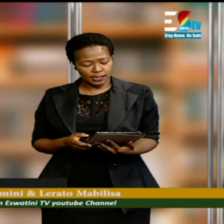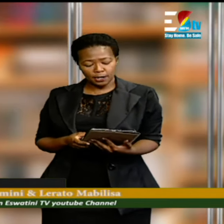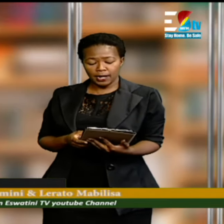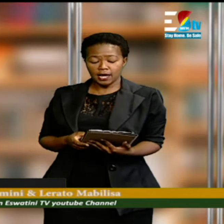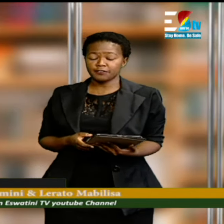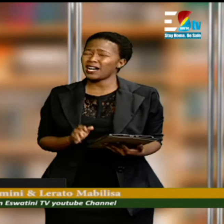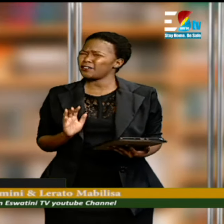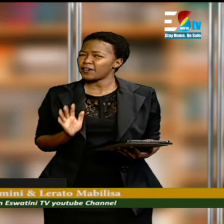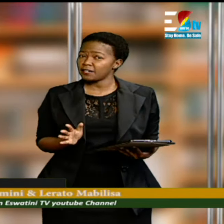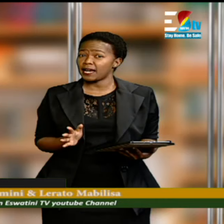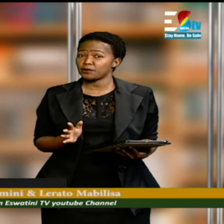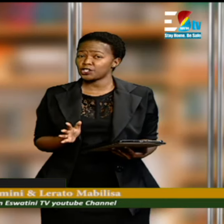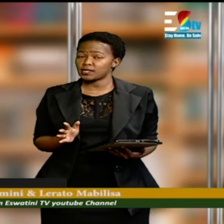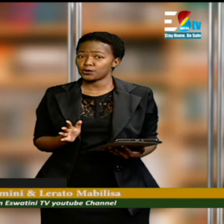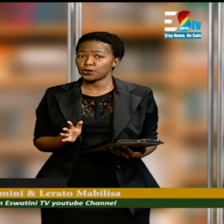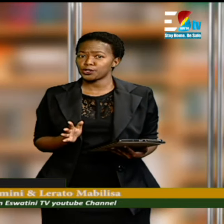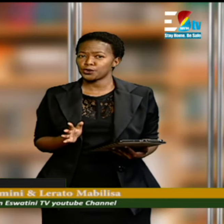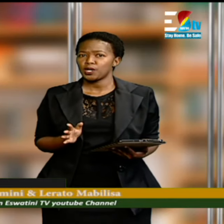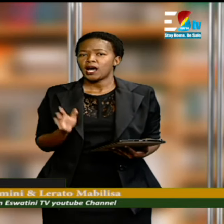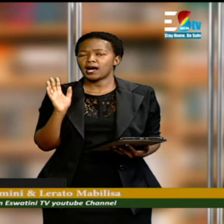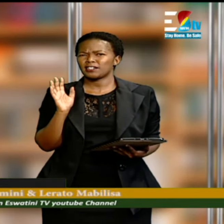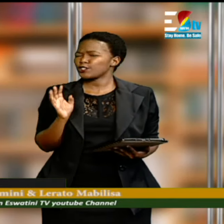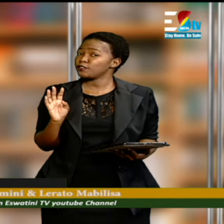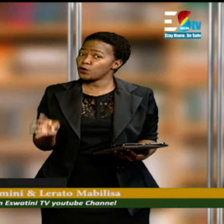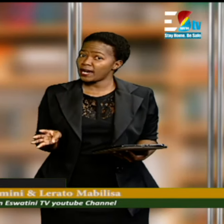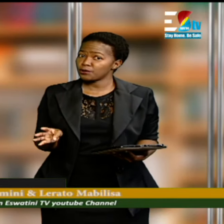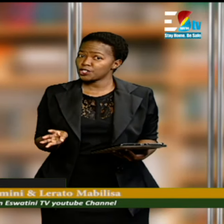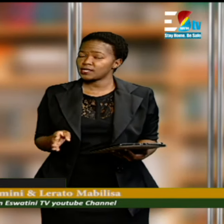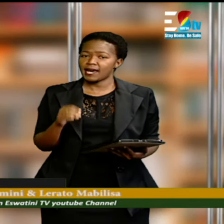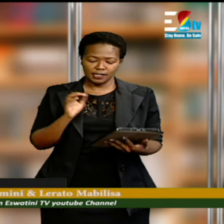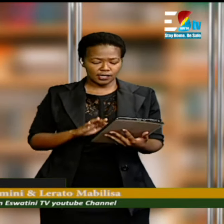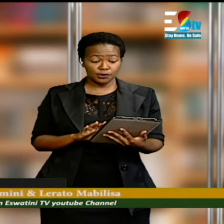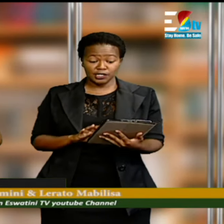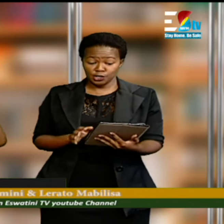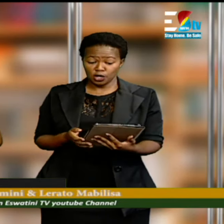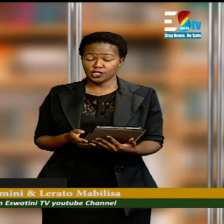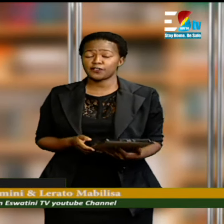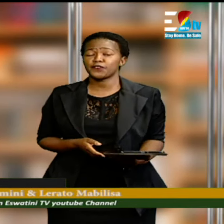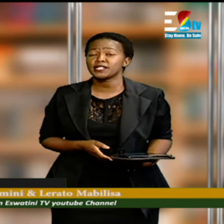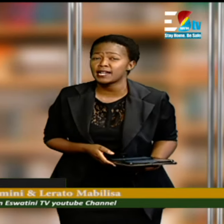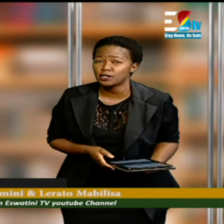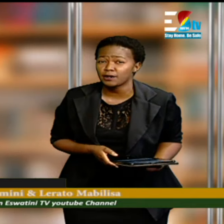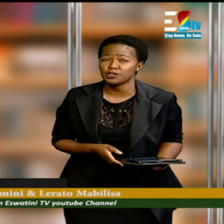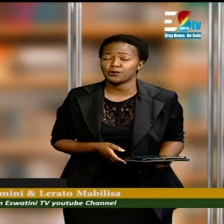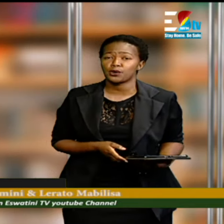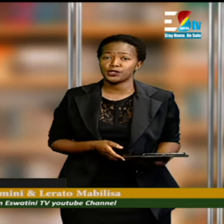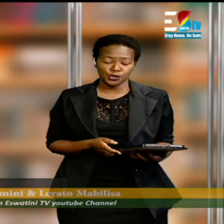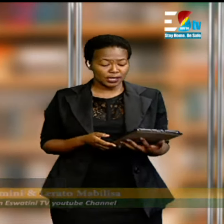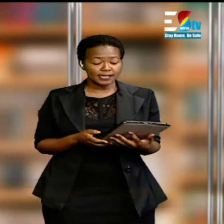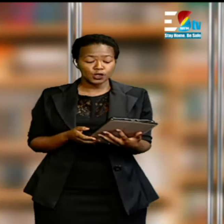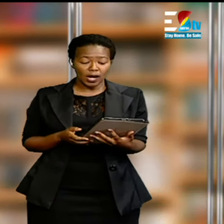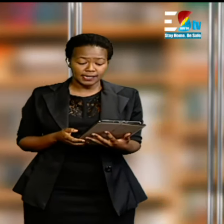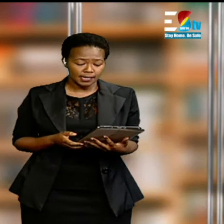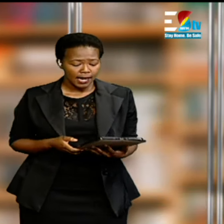so today we have 5 languages that we're going to do. Actually 4 languages and religious knowledge. The first language that we're going to